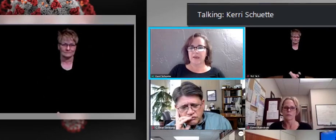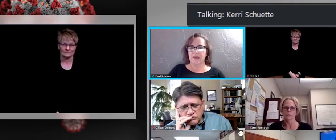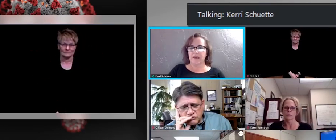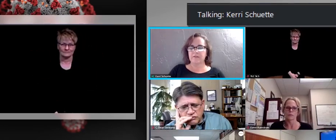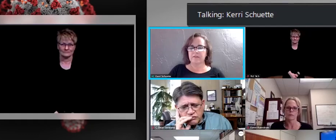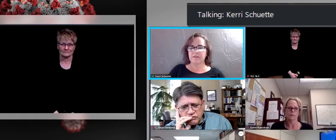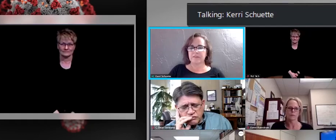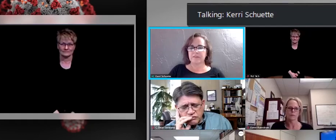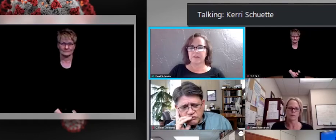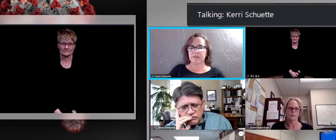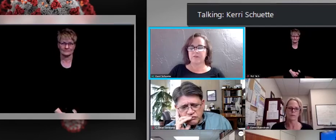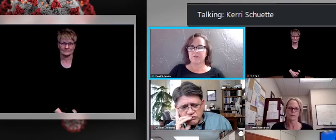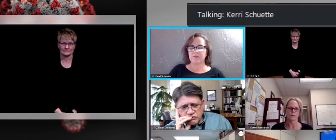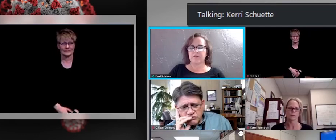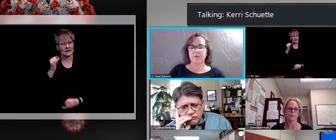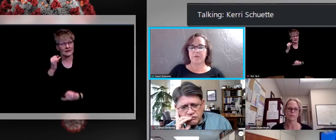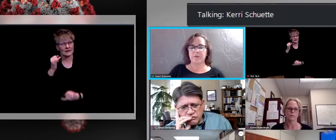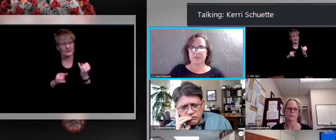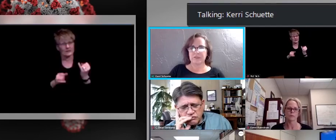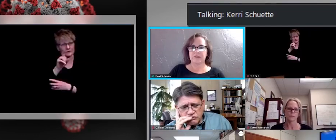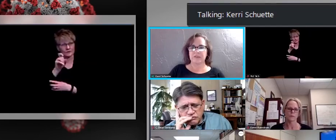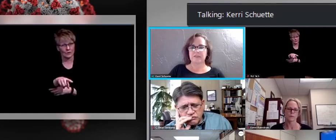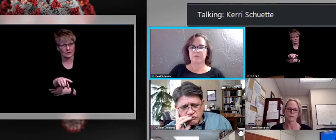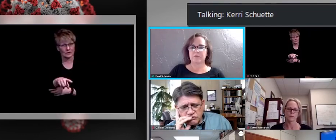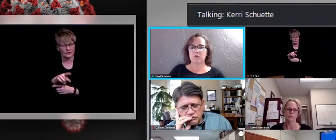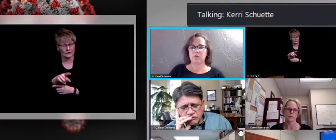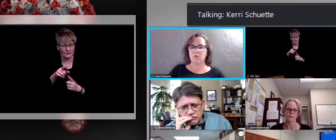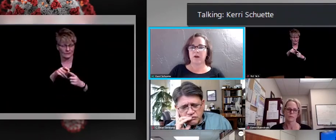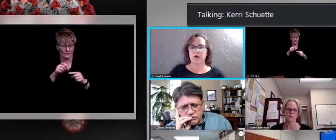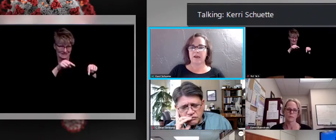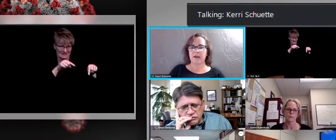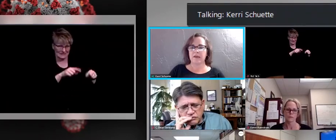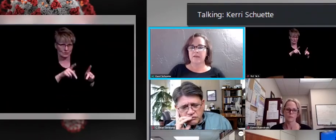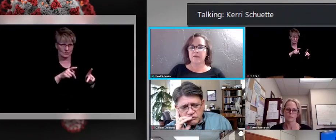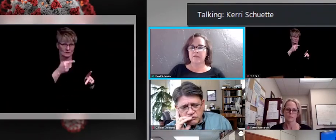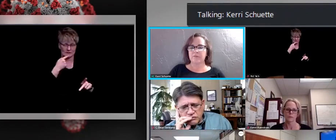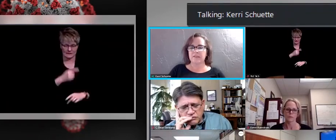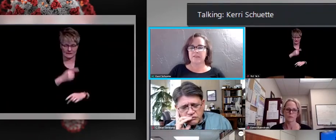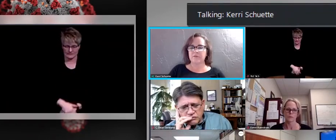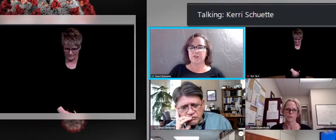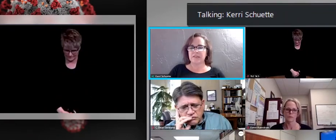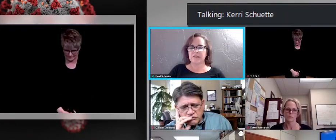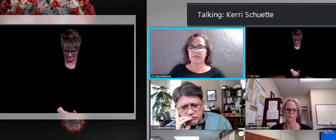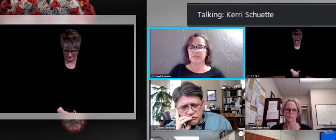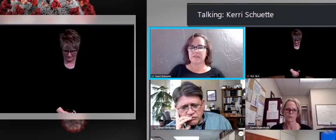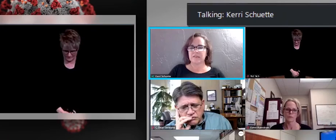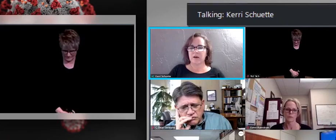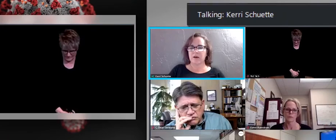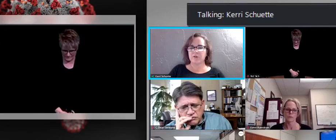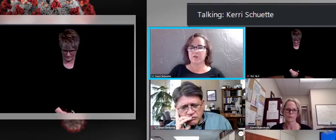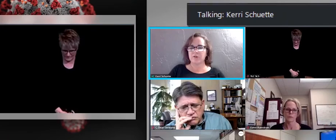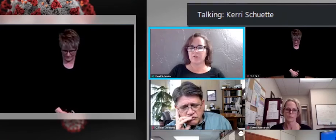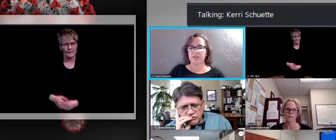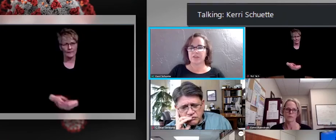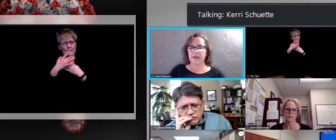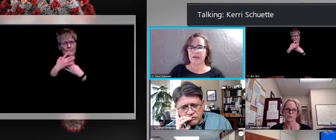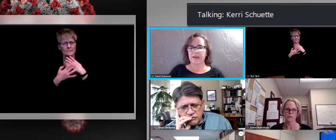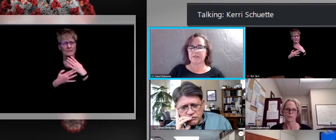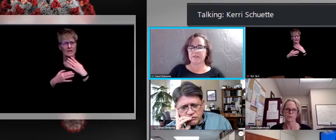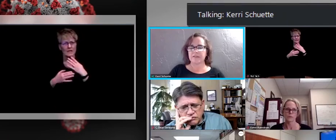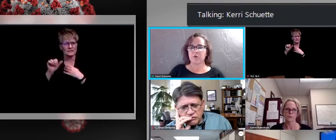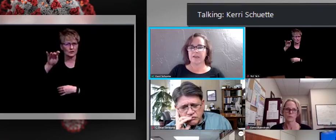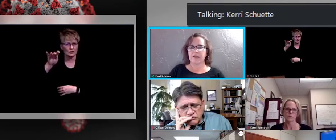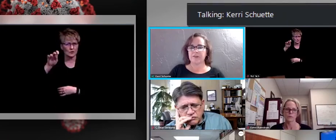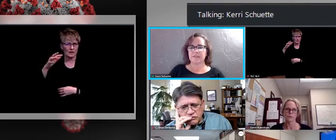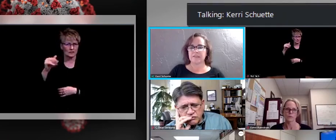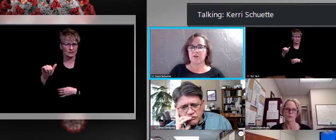Okay, and the last one from this person is, explain why the blood serology test is not pushed as the far